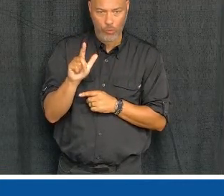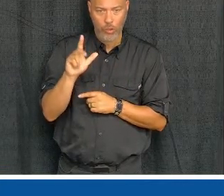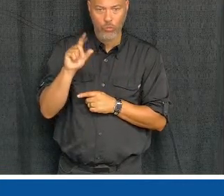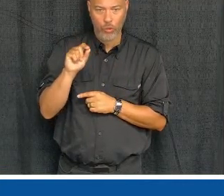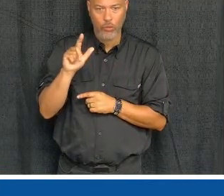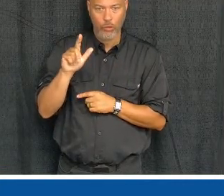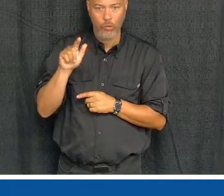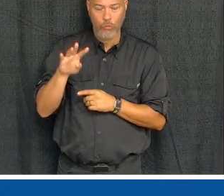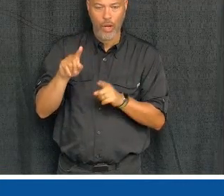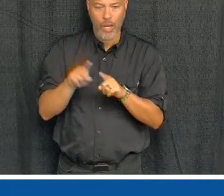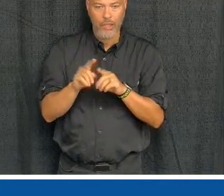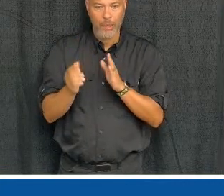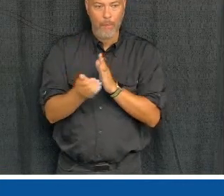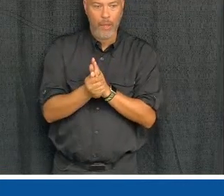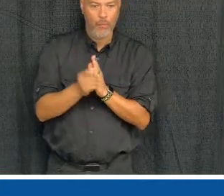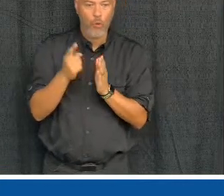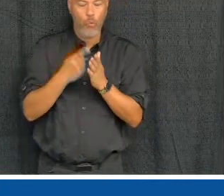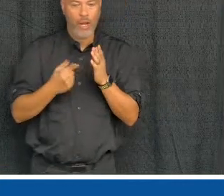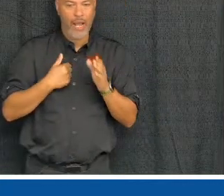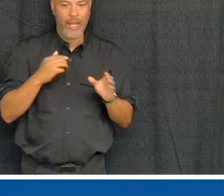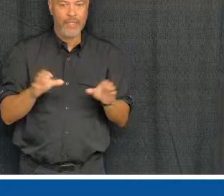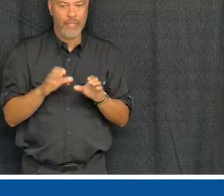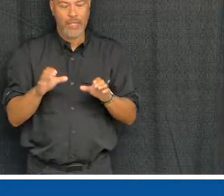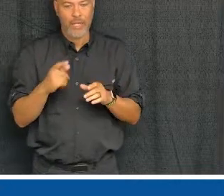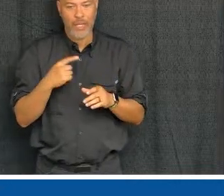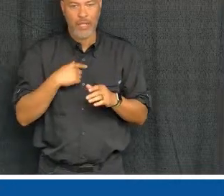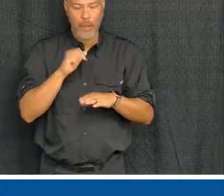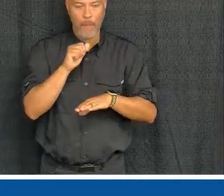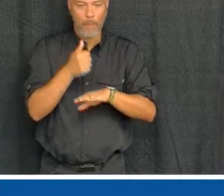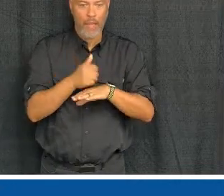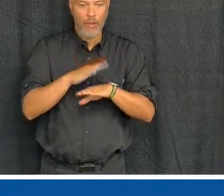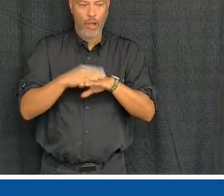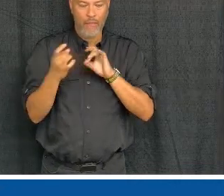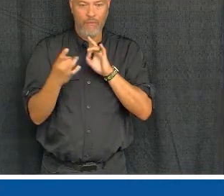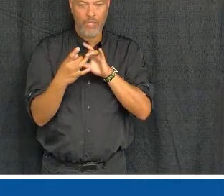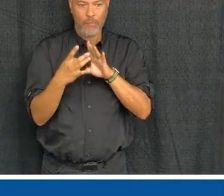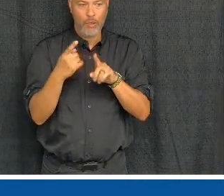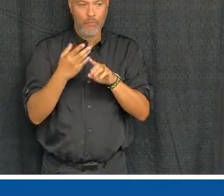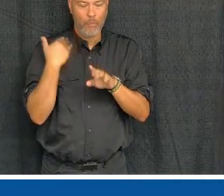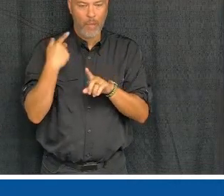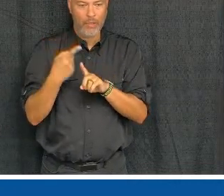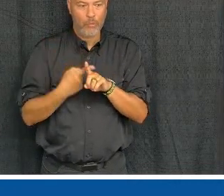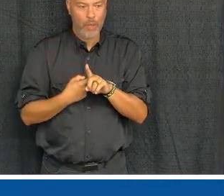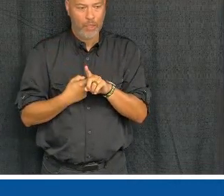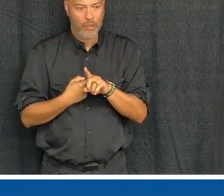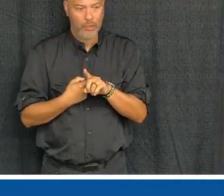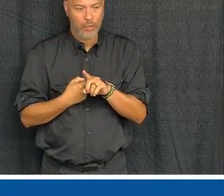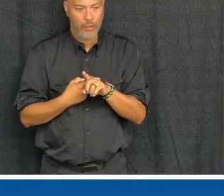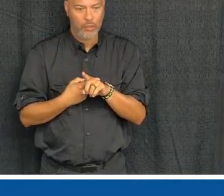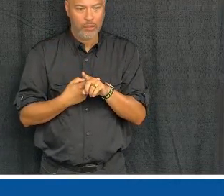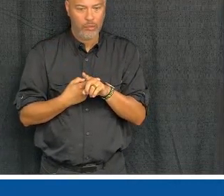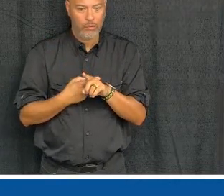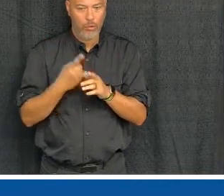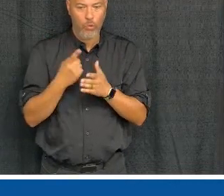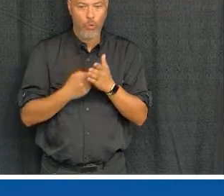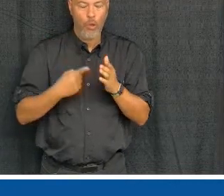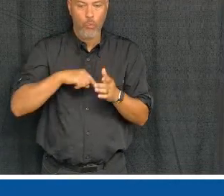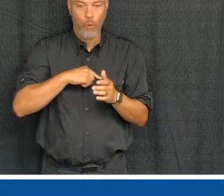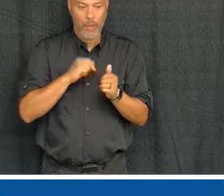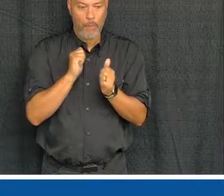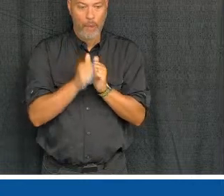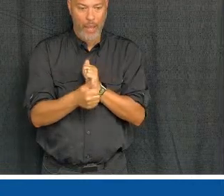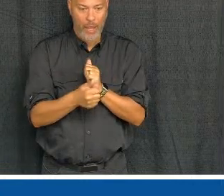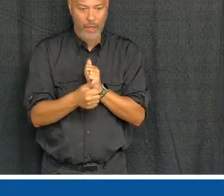2023-24 as amended. So what I did was, based on the feedback from last month, what we did pass